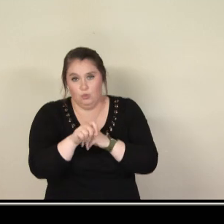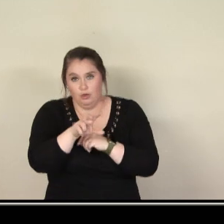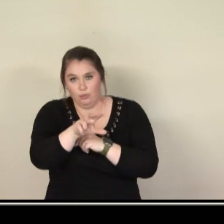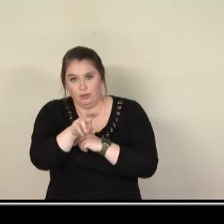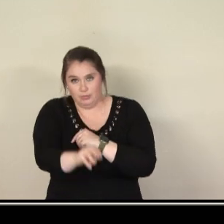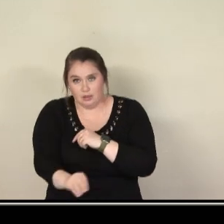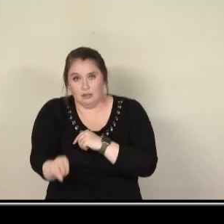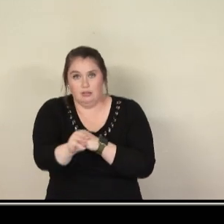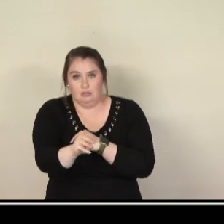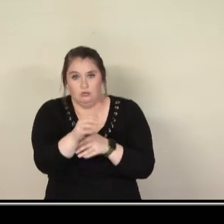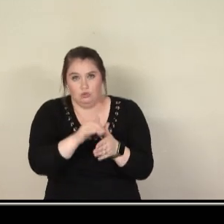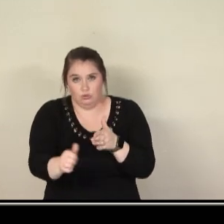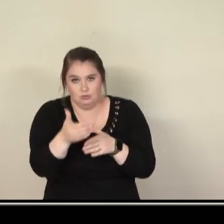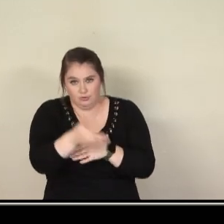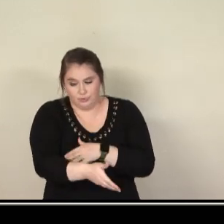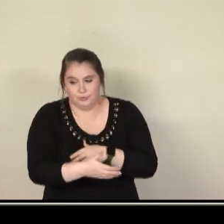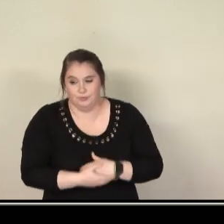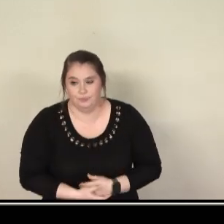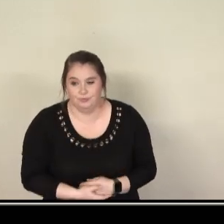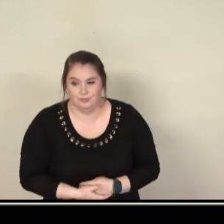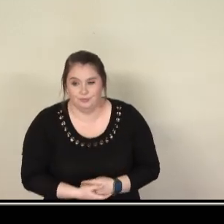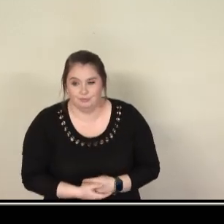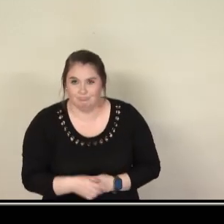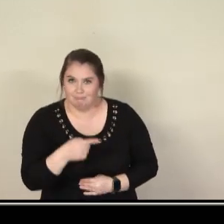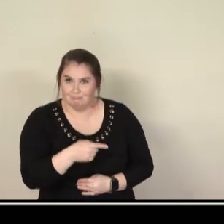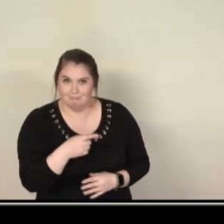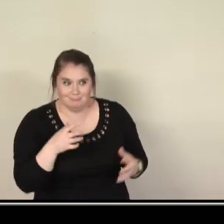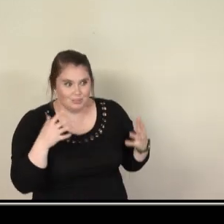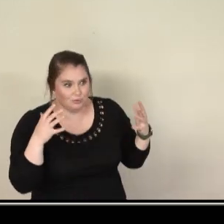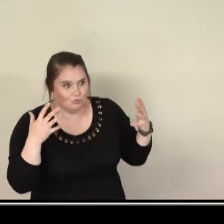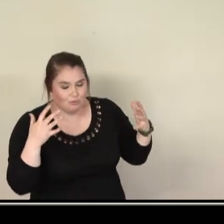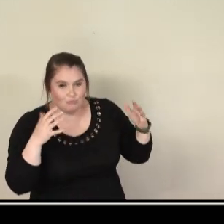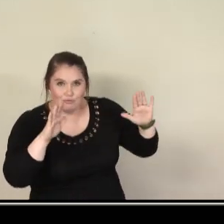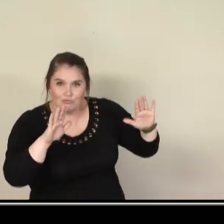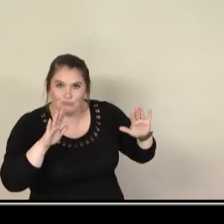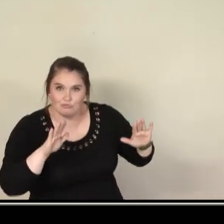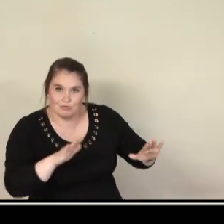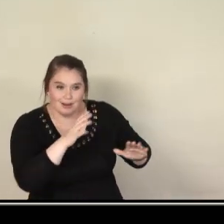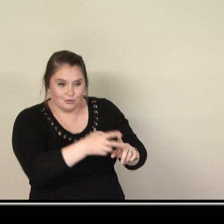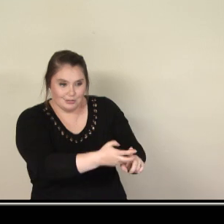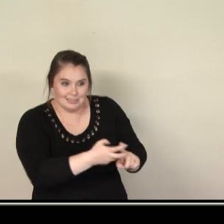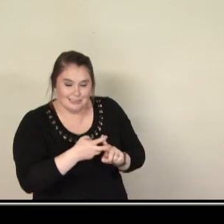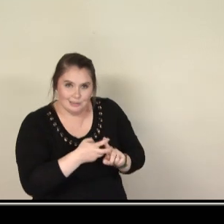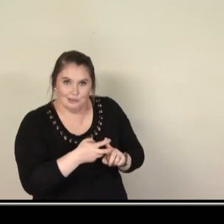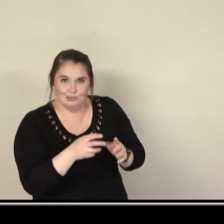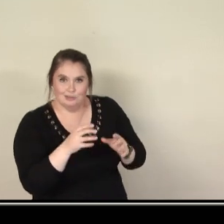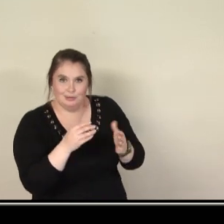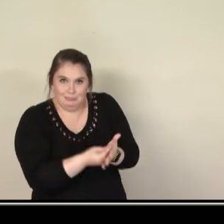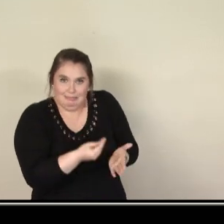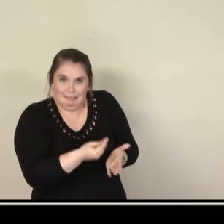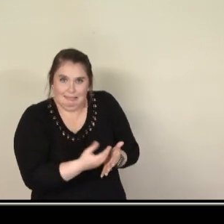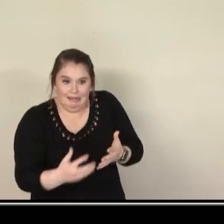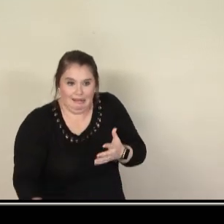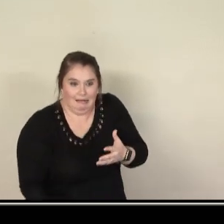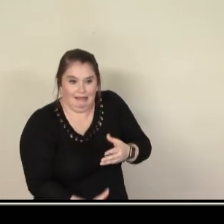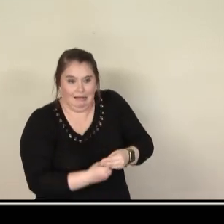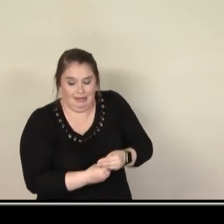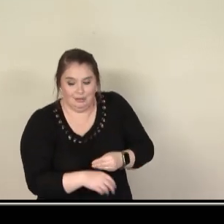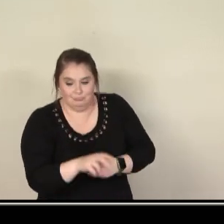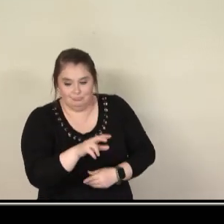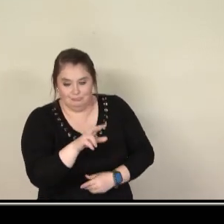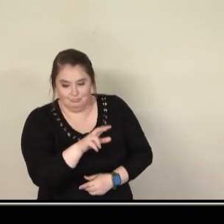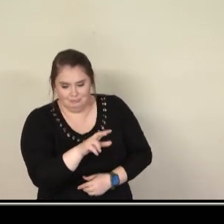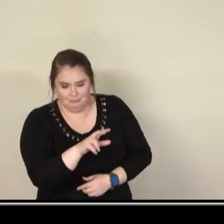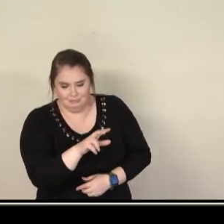Teacher retention, I told Daniel, I said, this is great. They put in this teacher retention money is $3,000. So